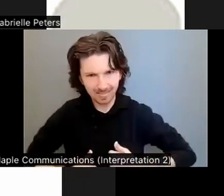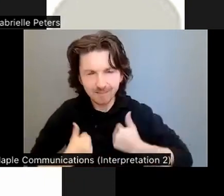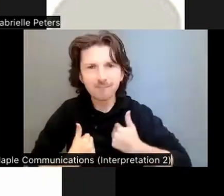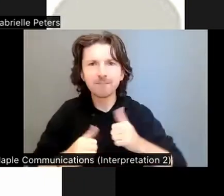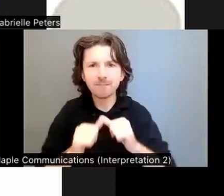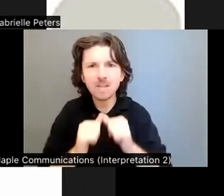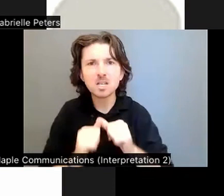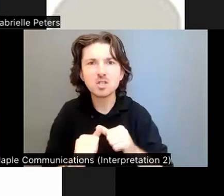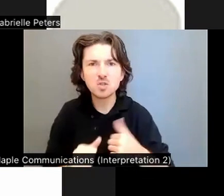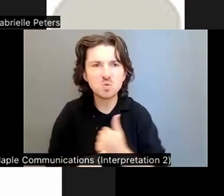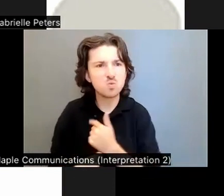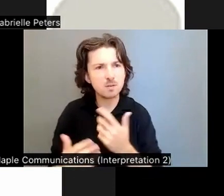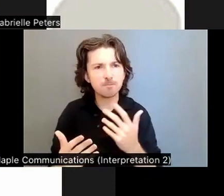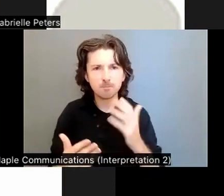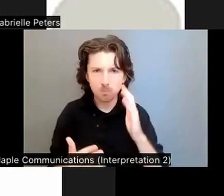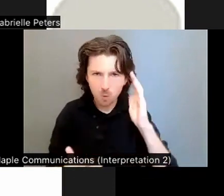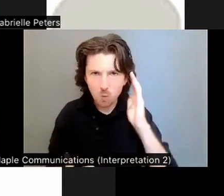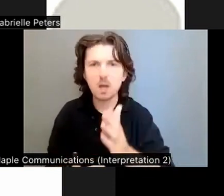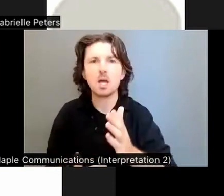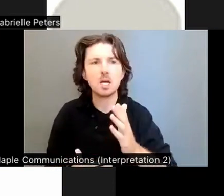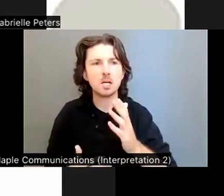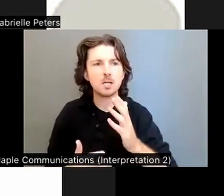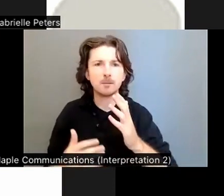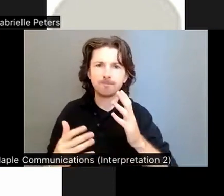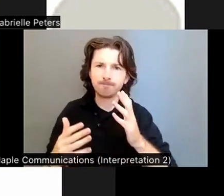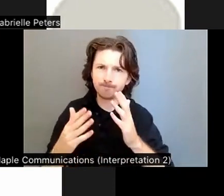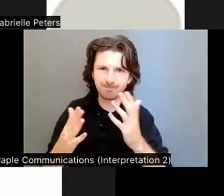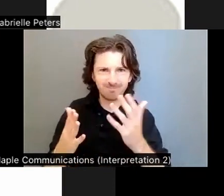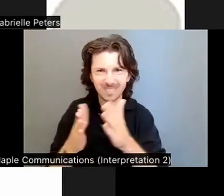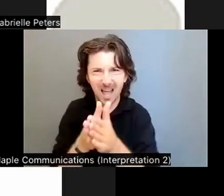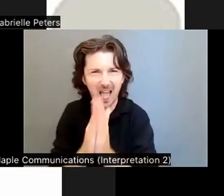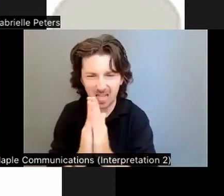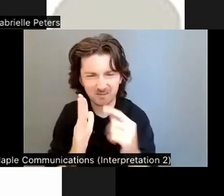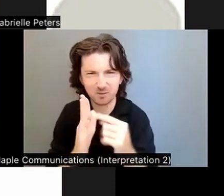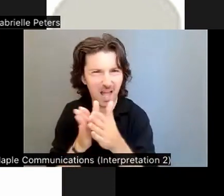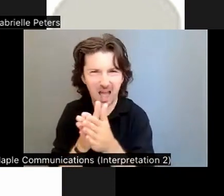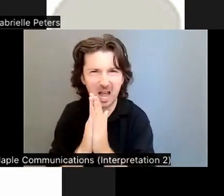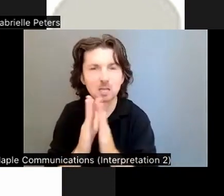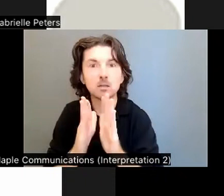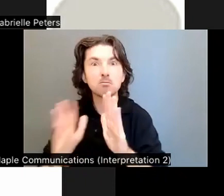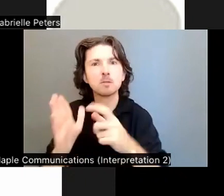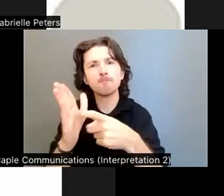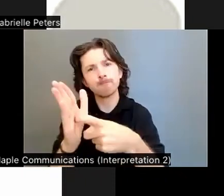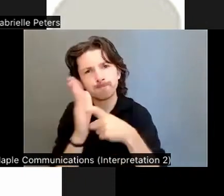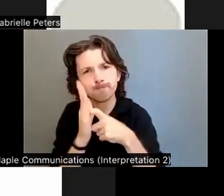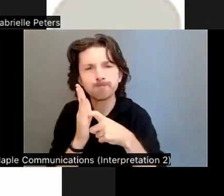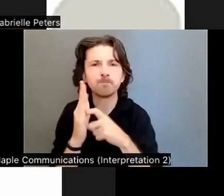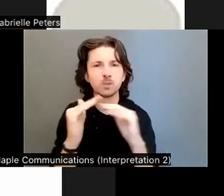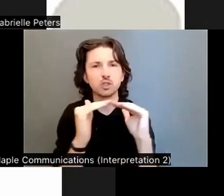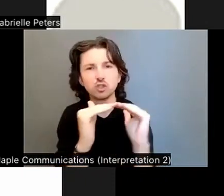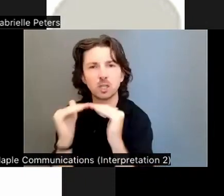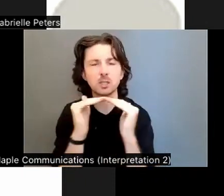to demand justice and healing and